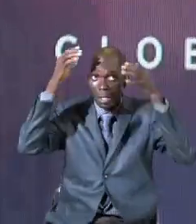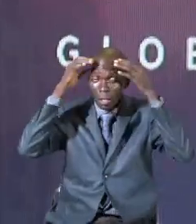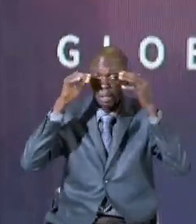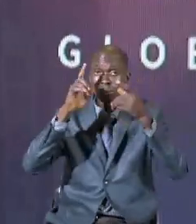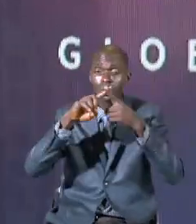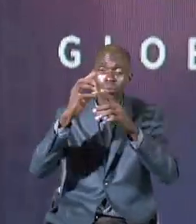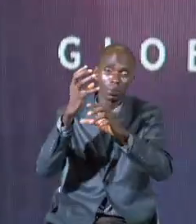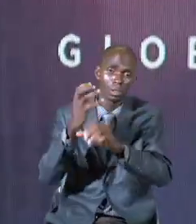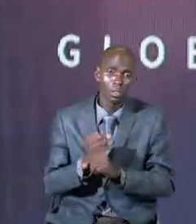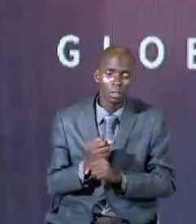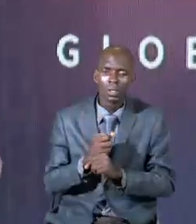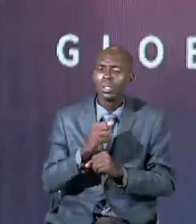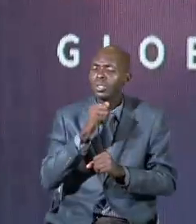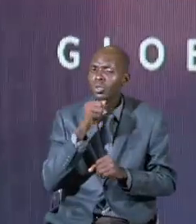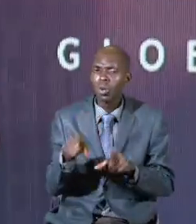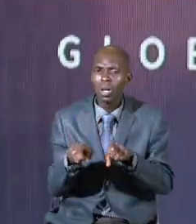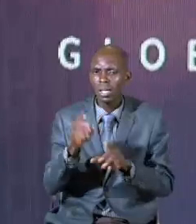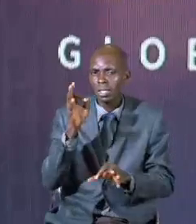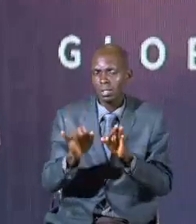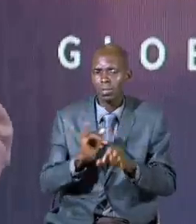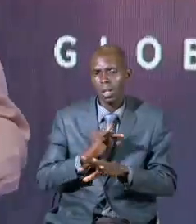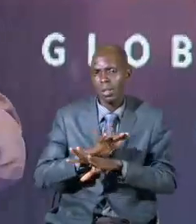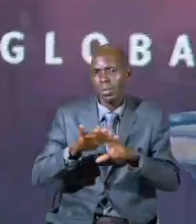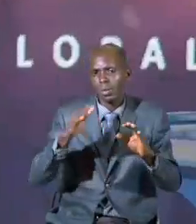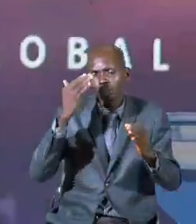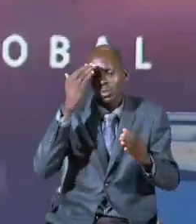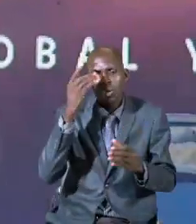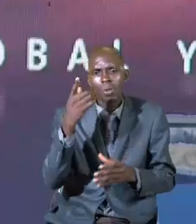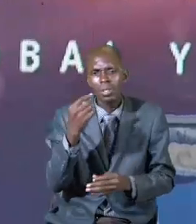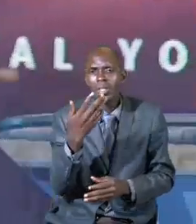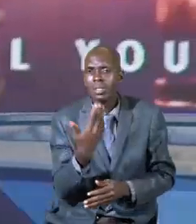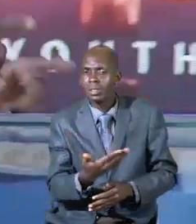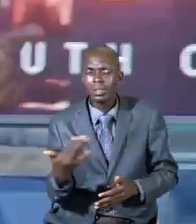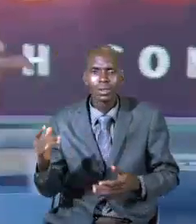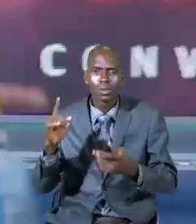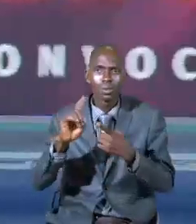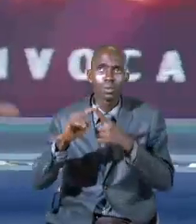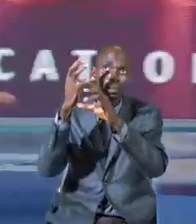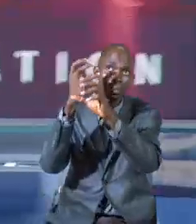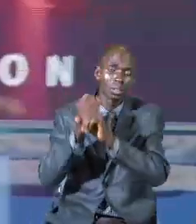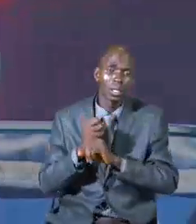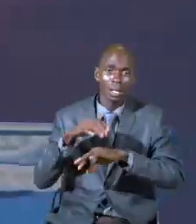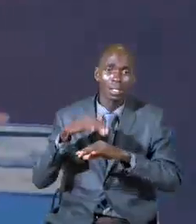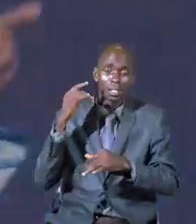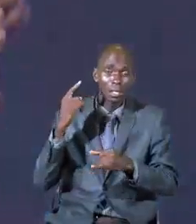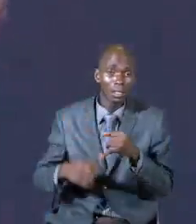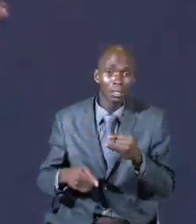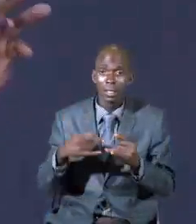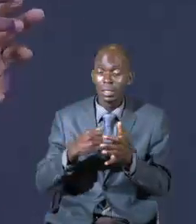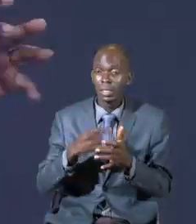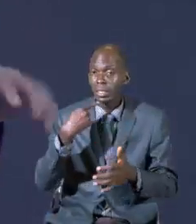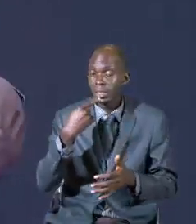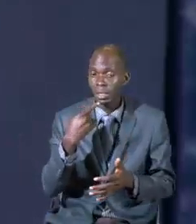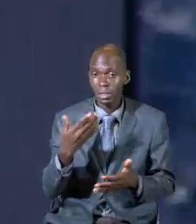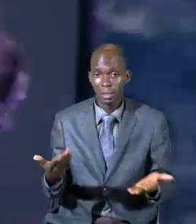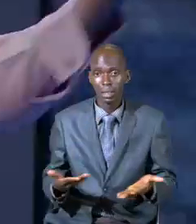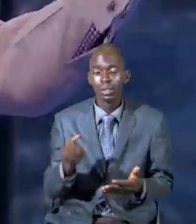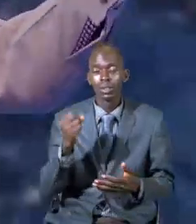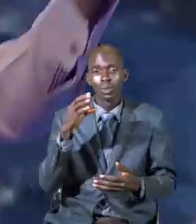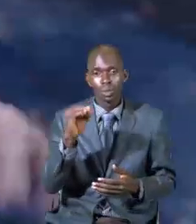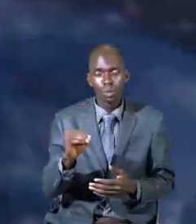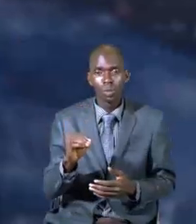don't know the thing to achieve uncertainly. It says, so fight I, not as one